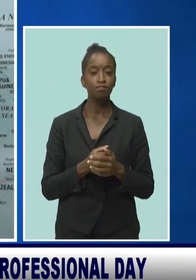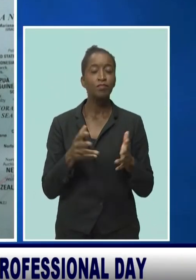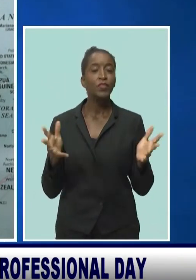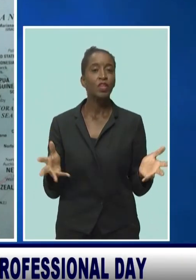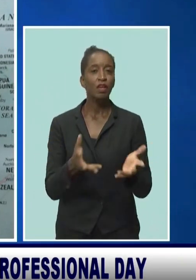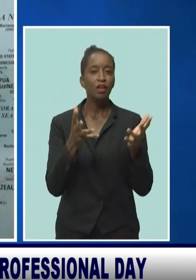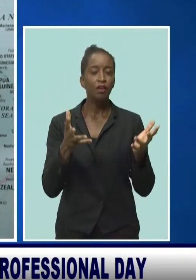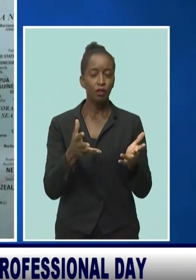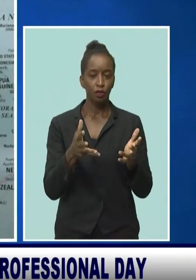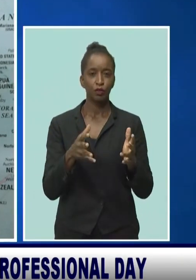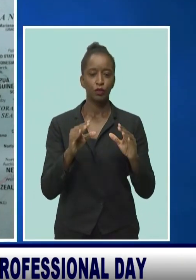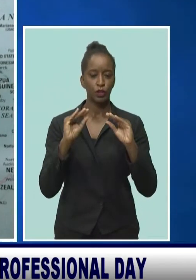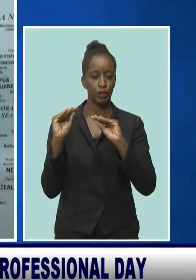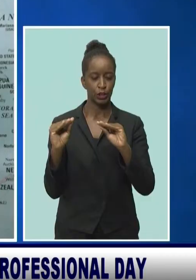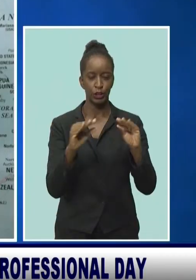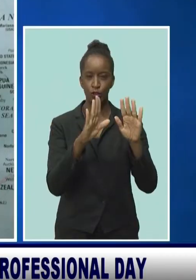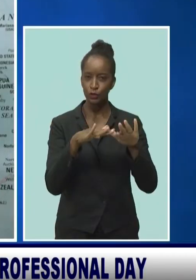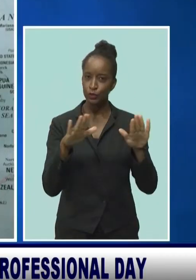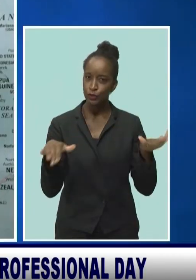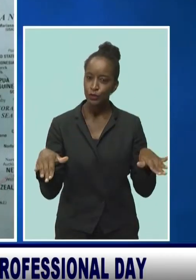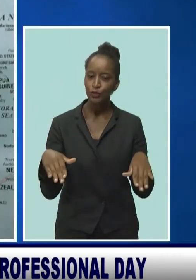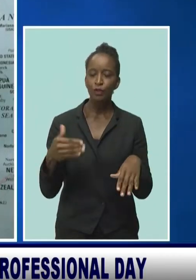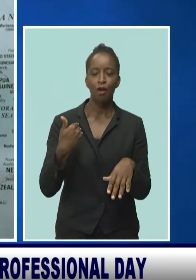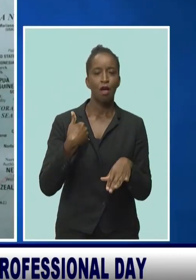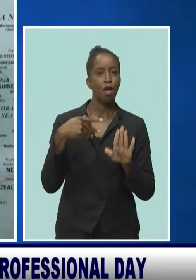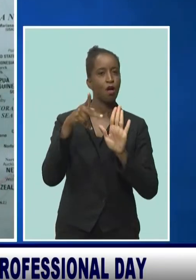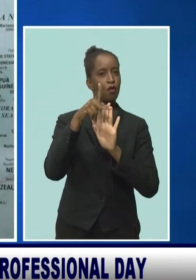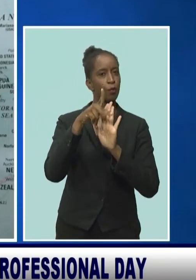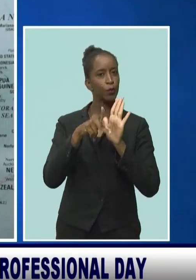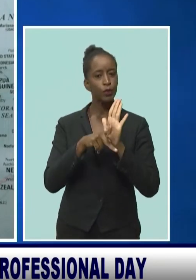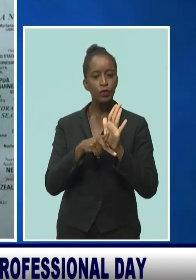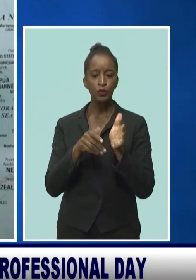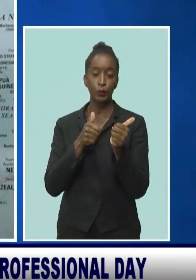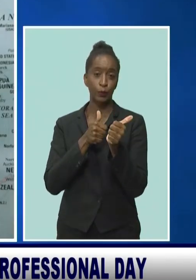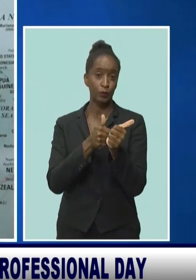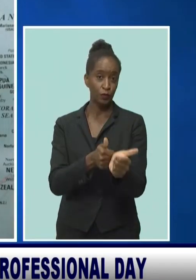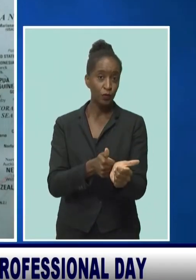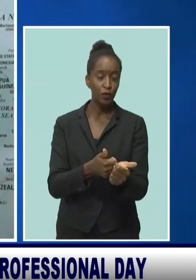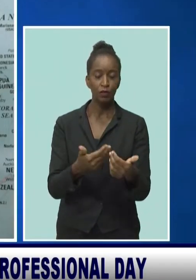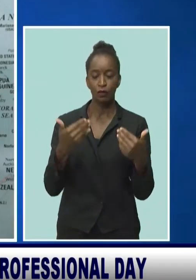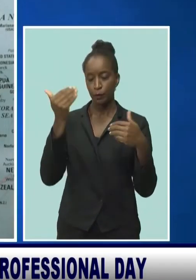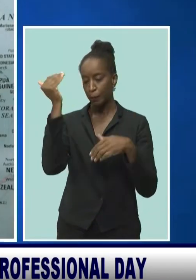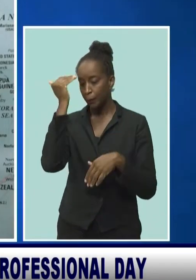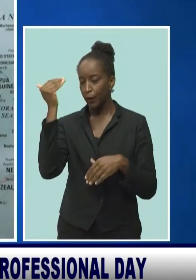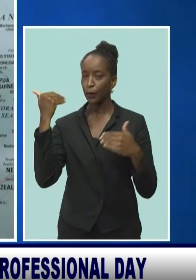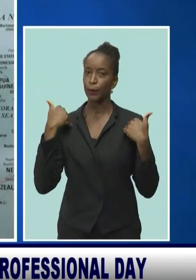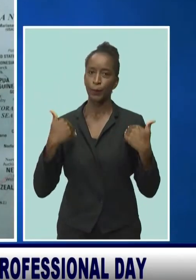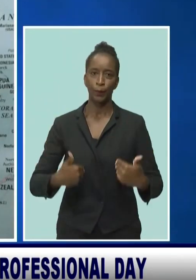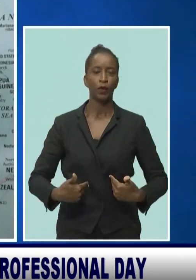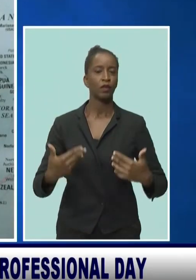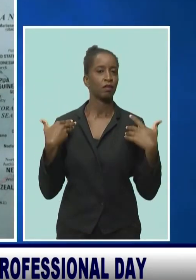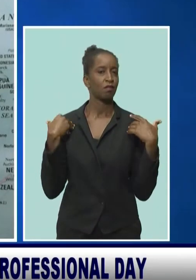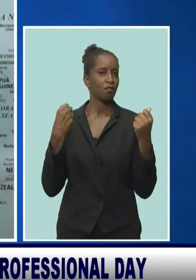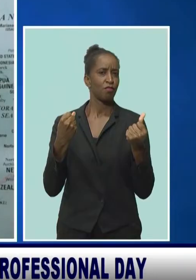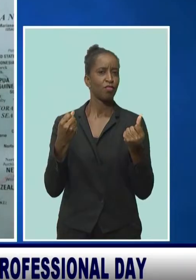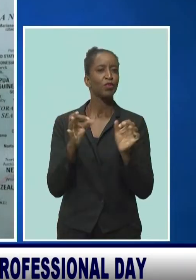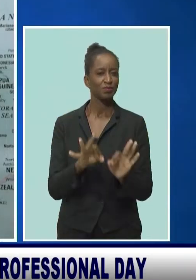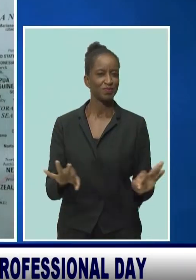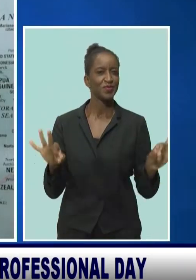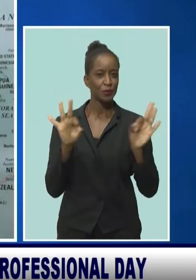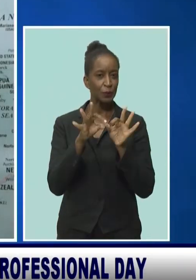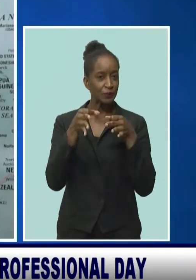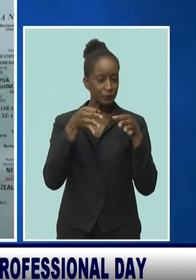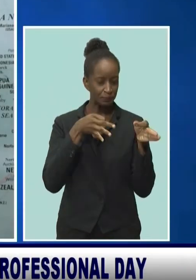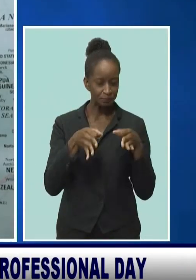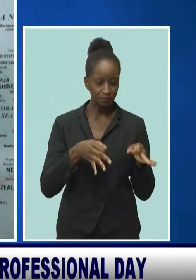rooted, having values, having healthy minds, and having healthy bodies. After all, we